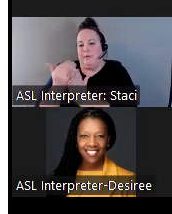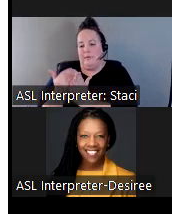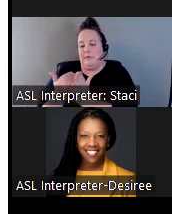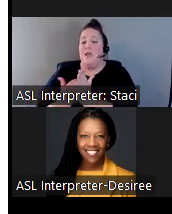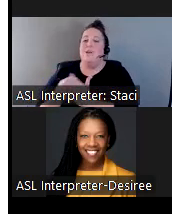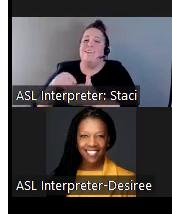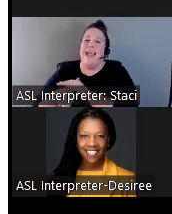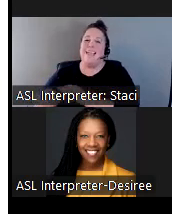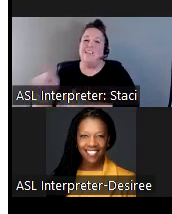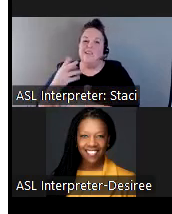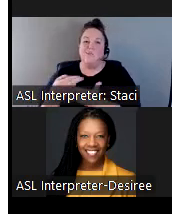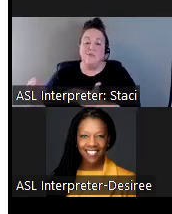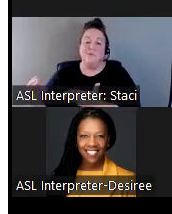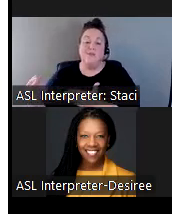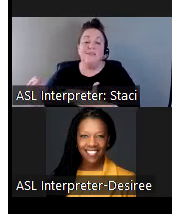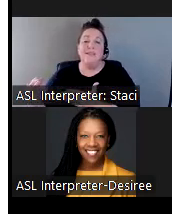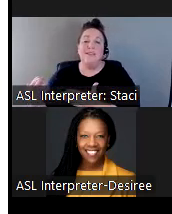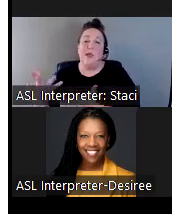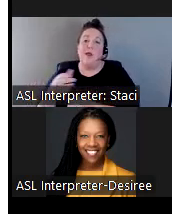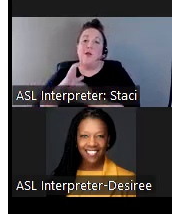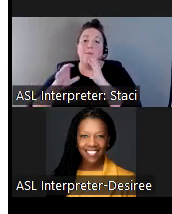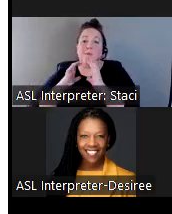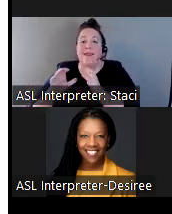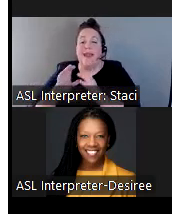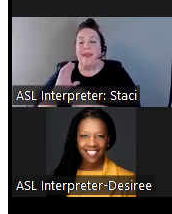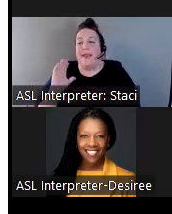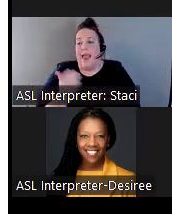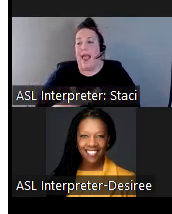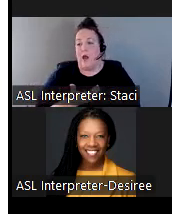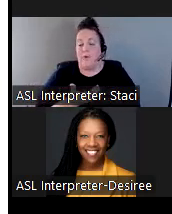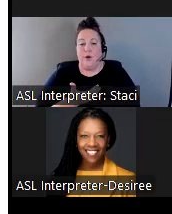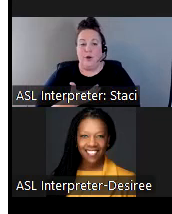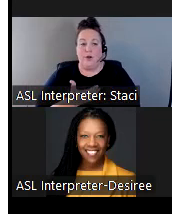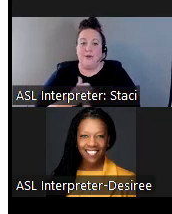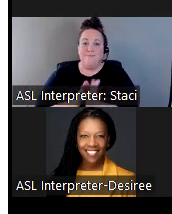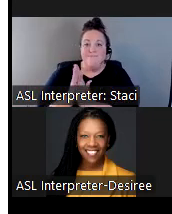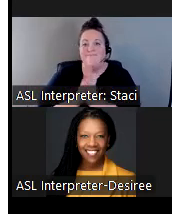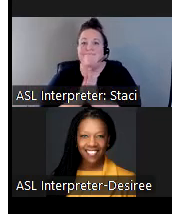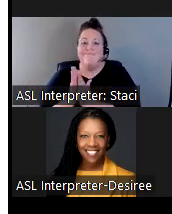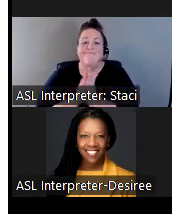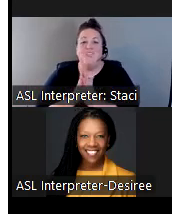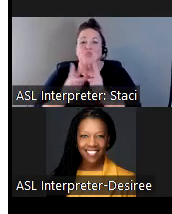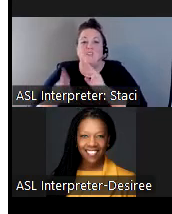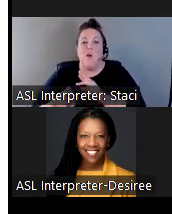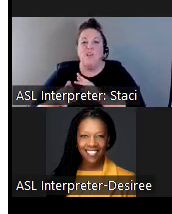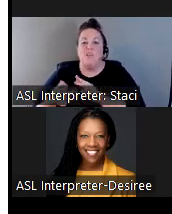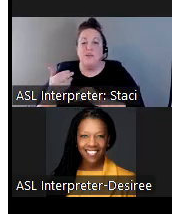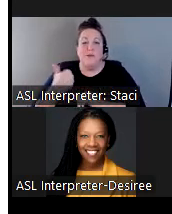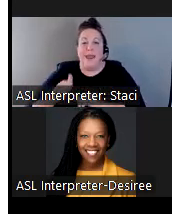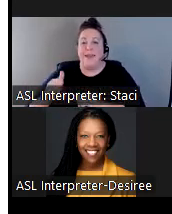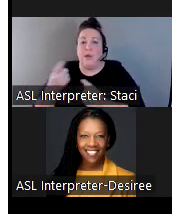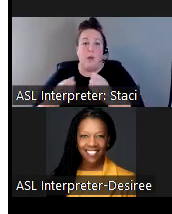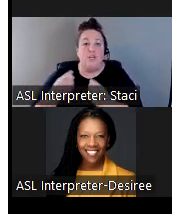these resources and just want to communicate our eagerness to respond to any of your questions and to provide